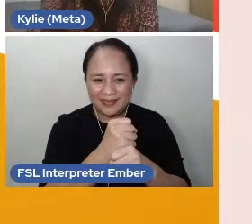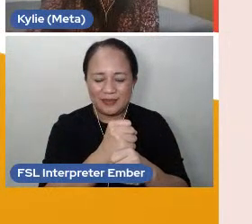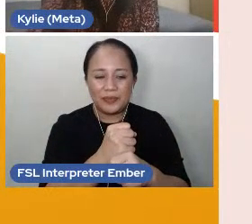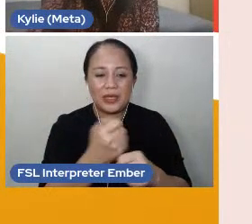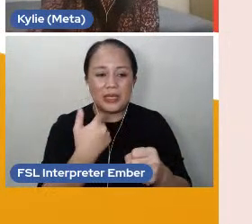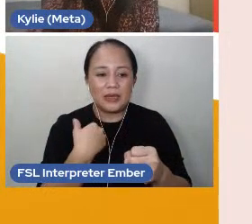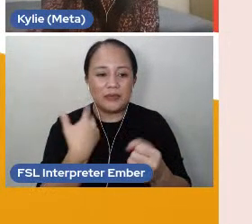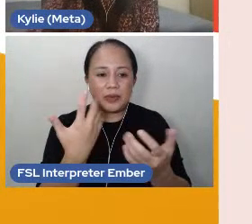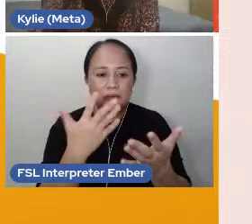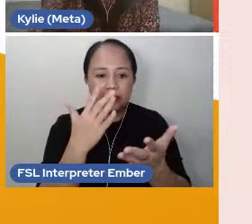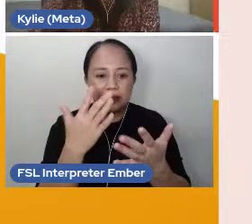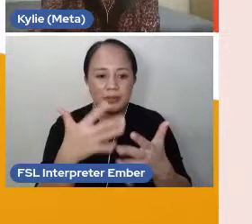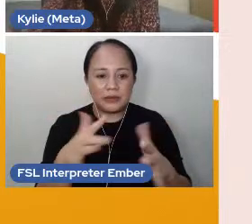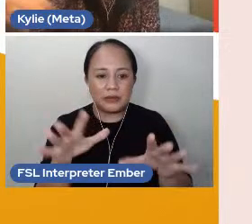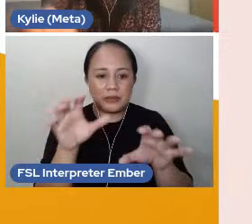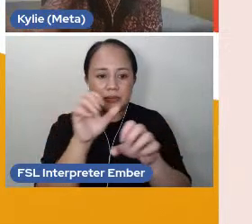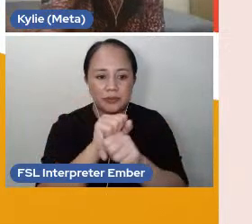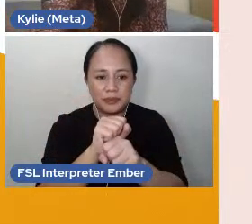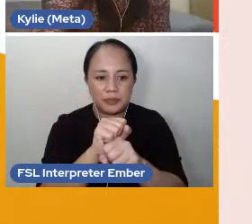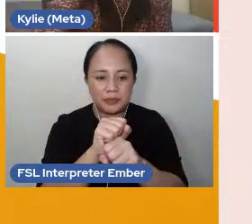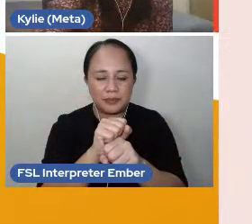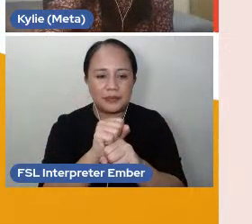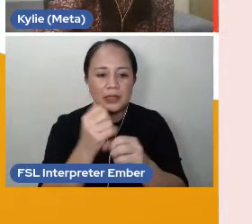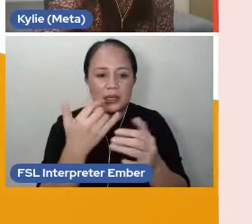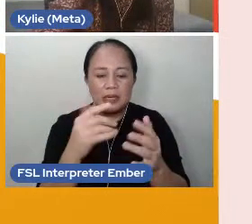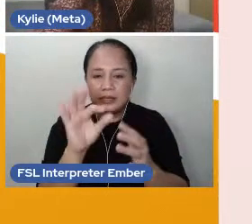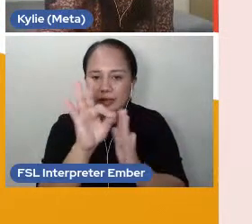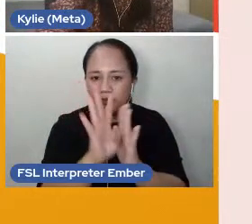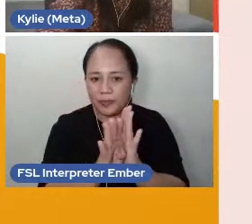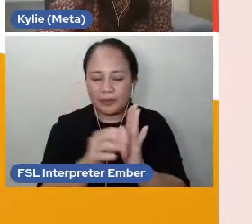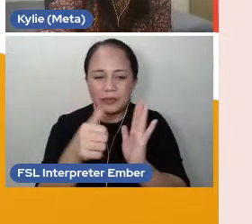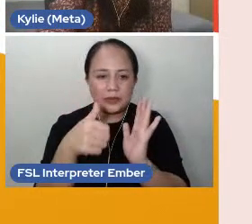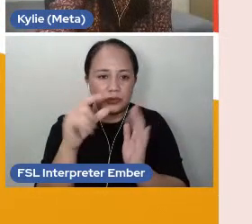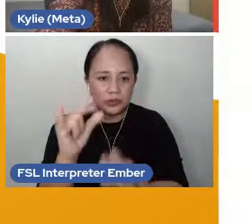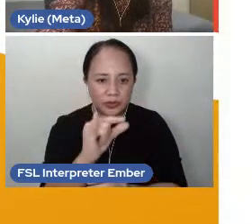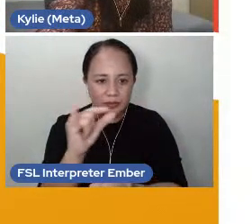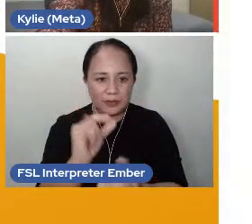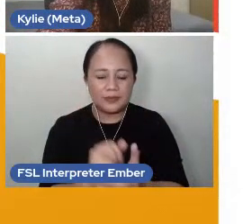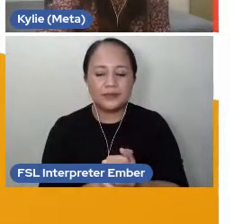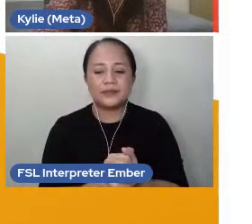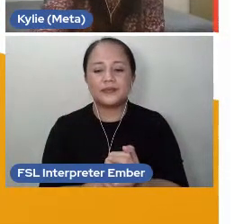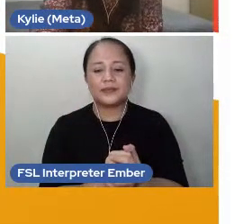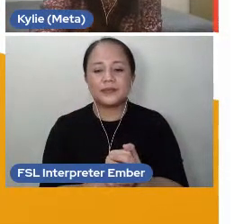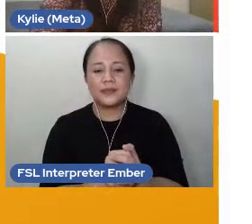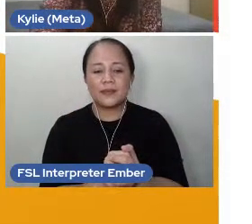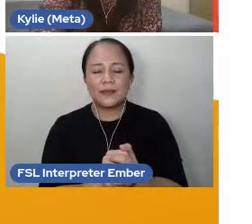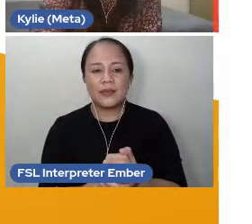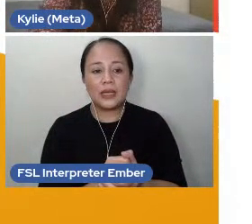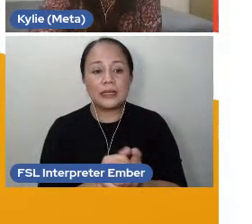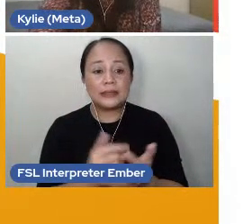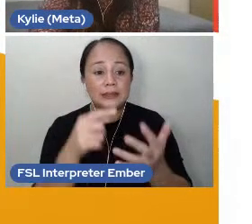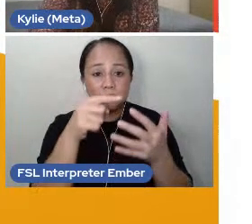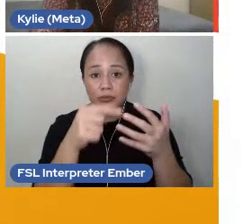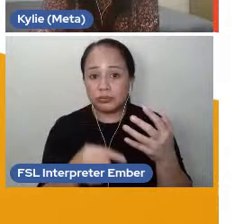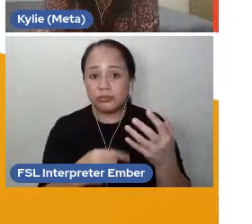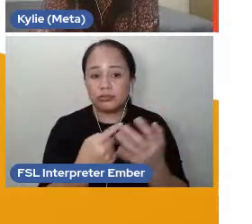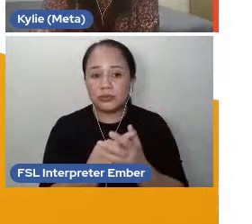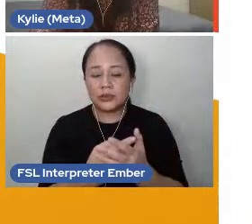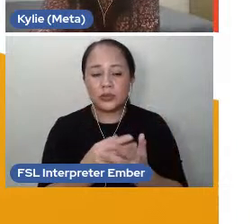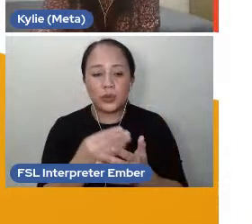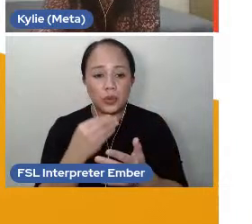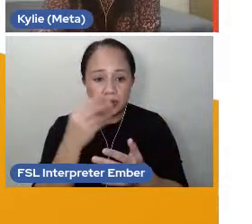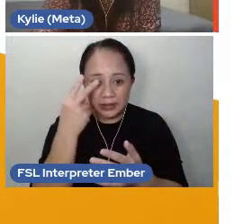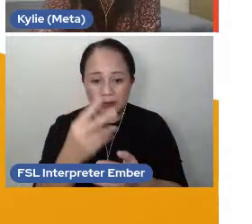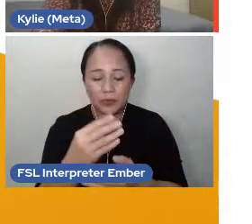once it's stopped running on Facebook and Instagram. So this is a homepage. So